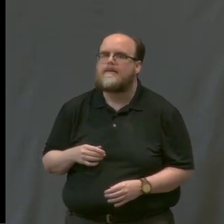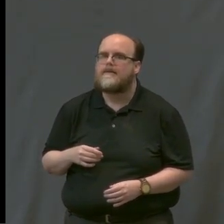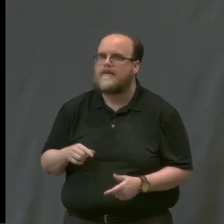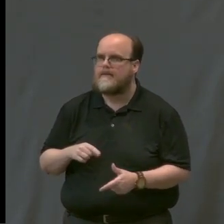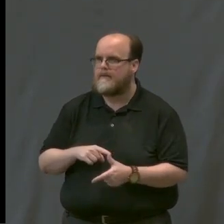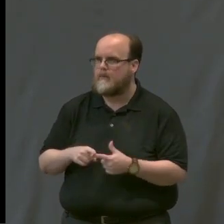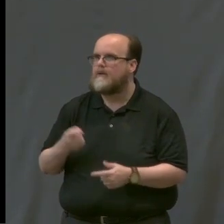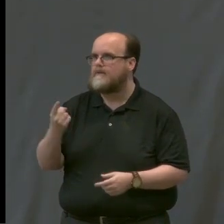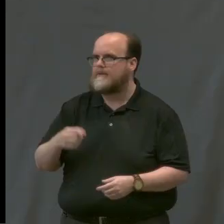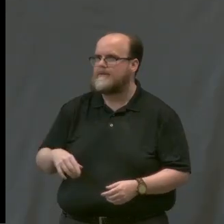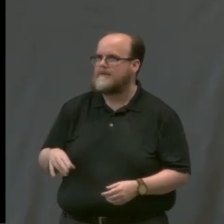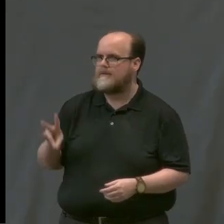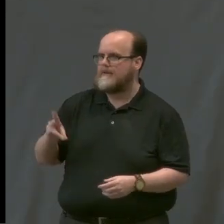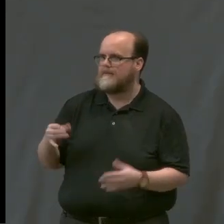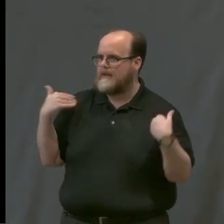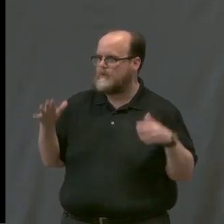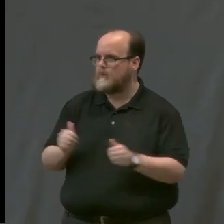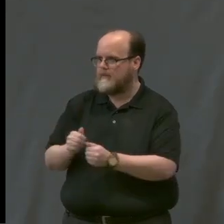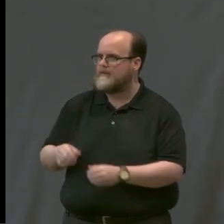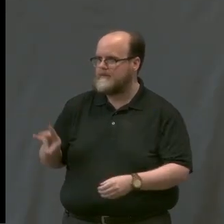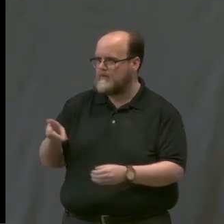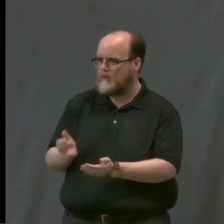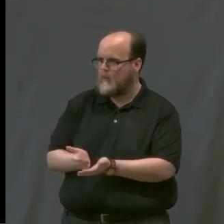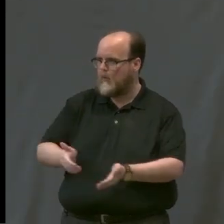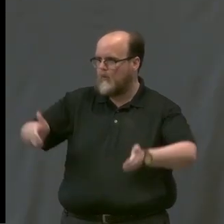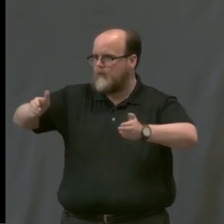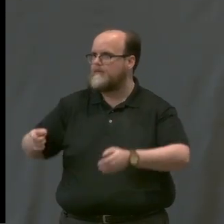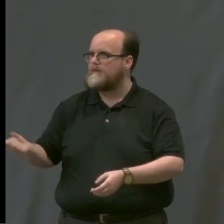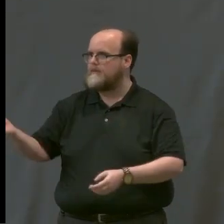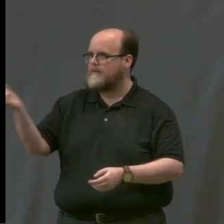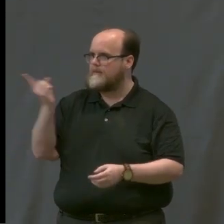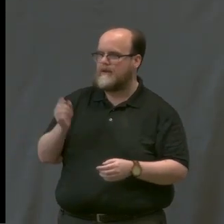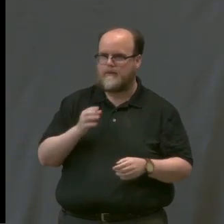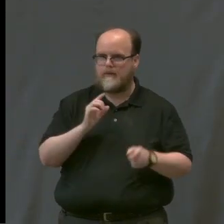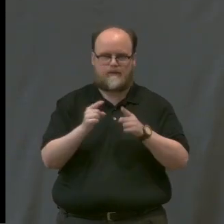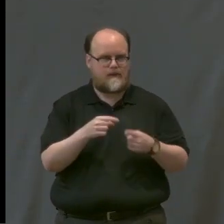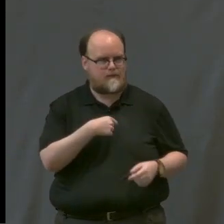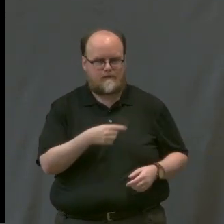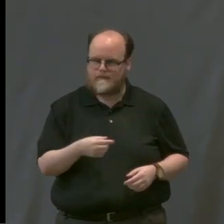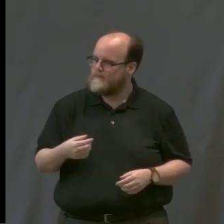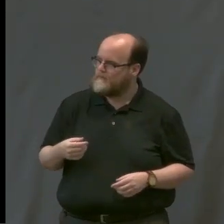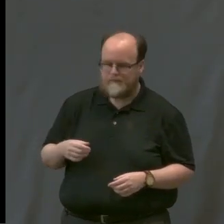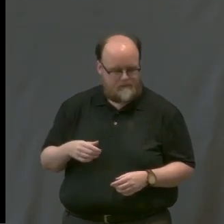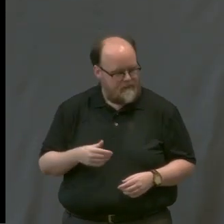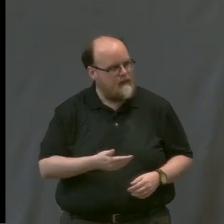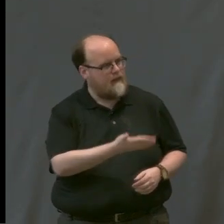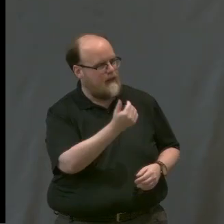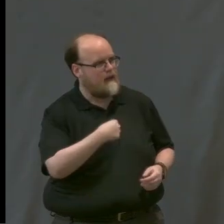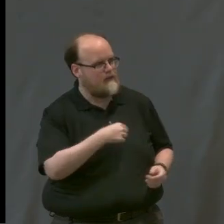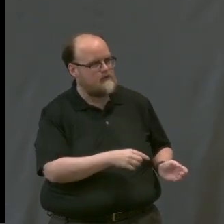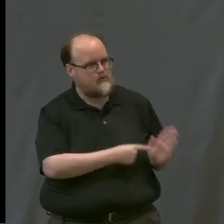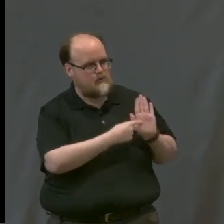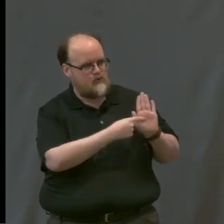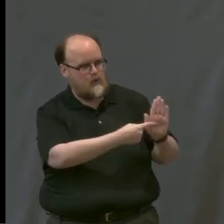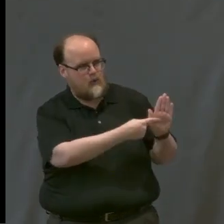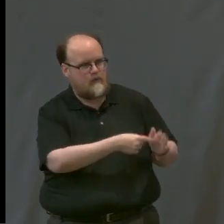Then one of the seven angels who had the seven bowls came and talked with me, saying to me, come, I will show you the judgment